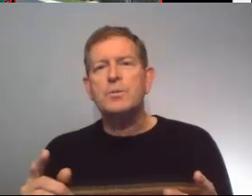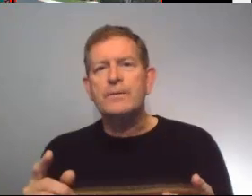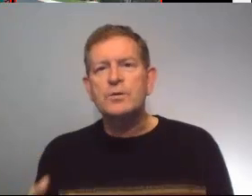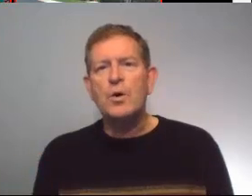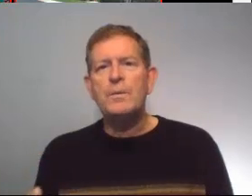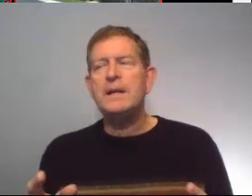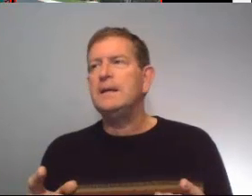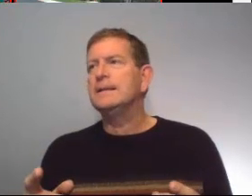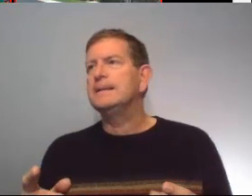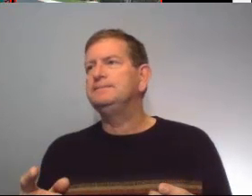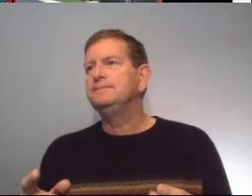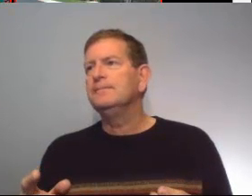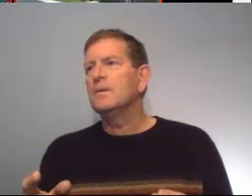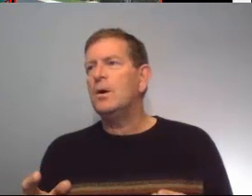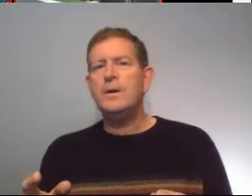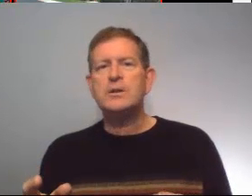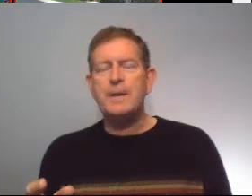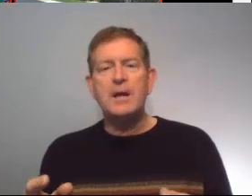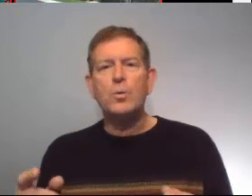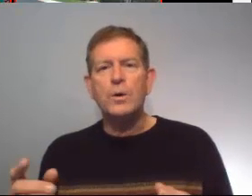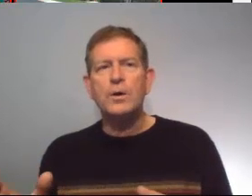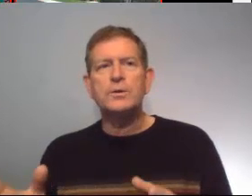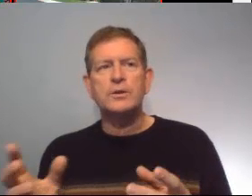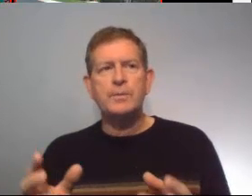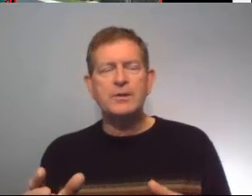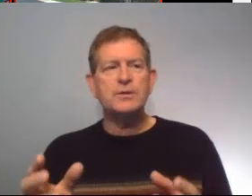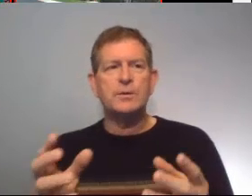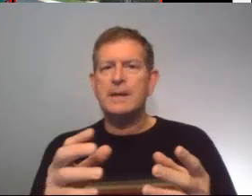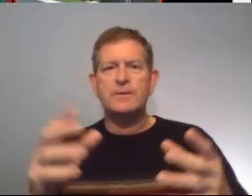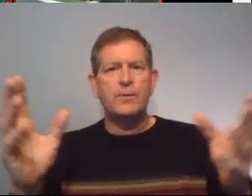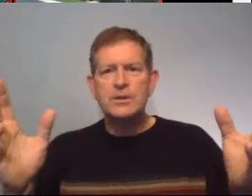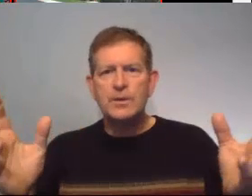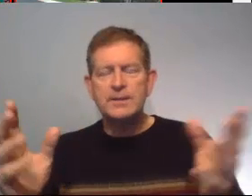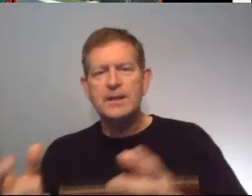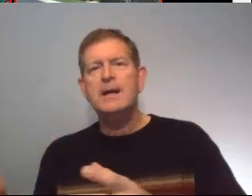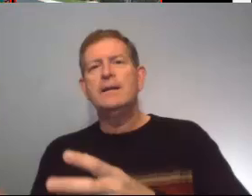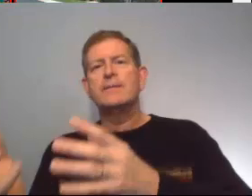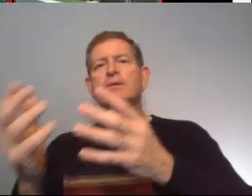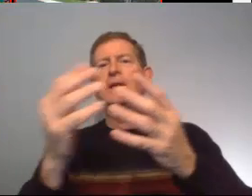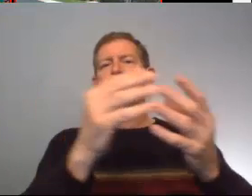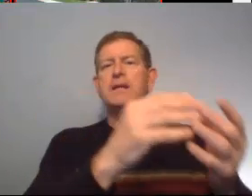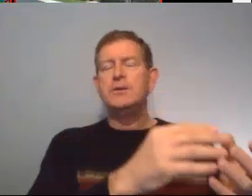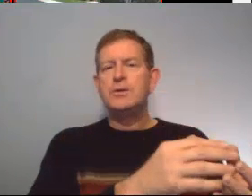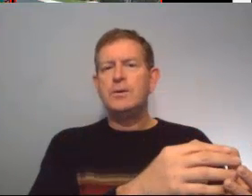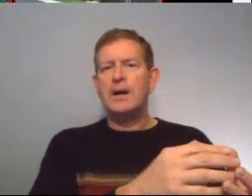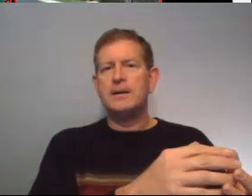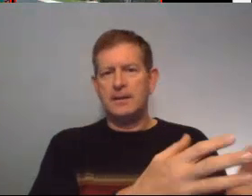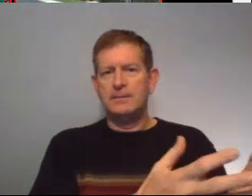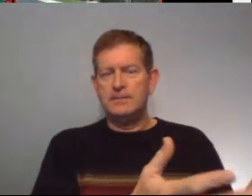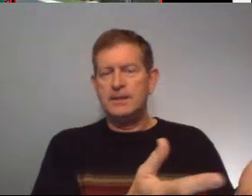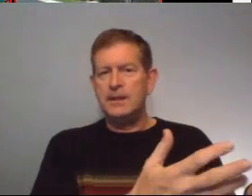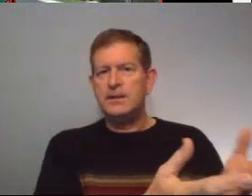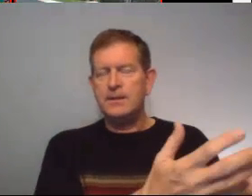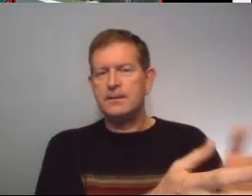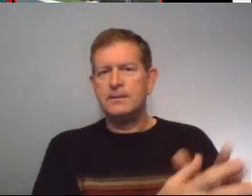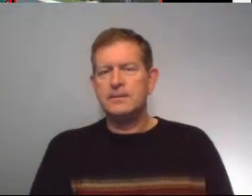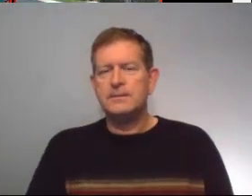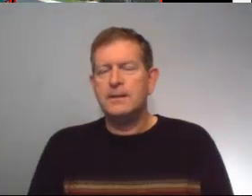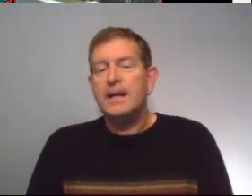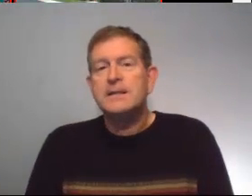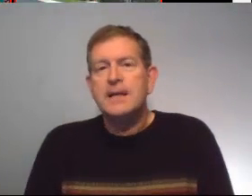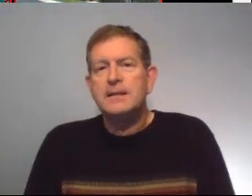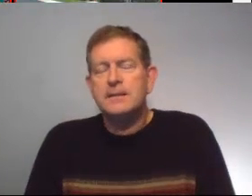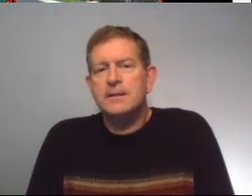and because we have so many Hispanic words or expressions or names of restaurants that have slipped into into